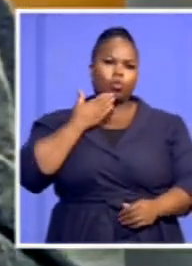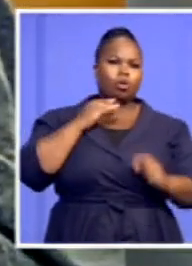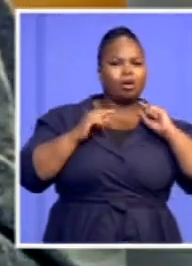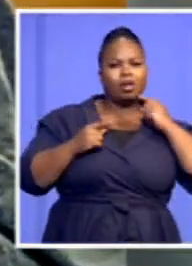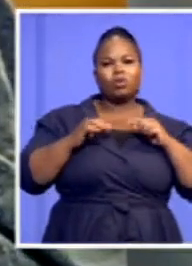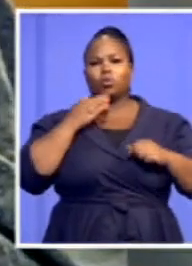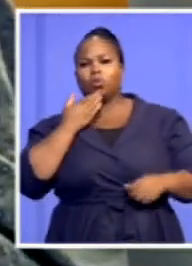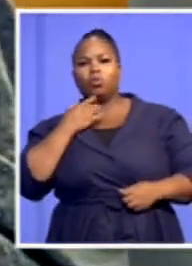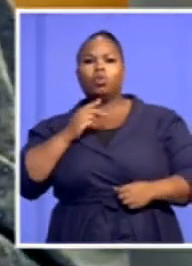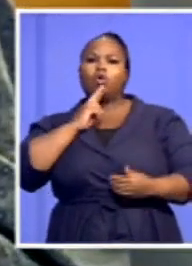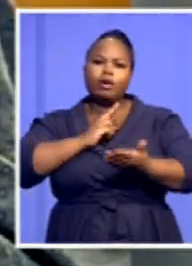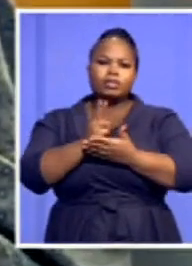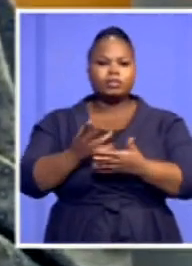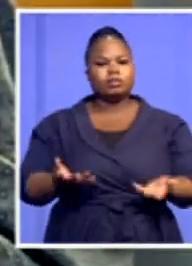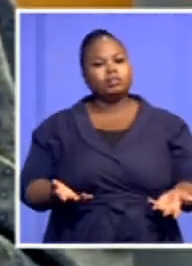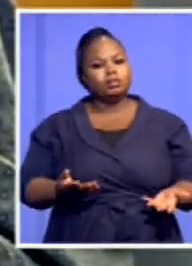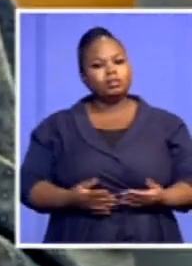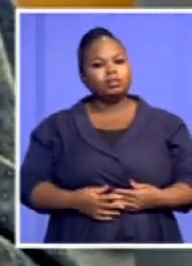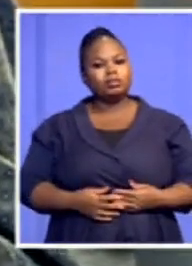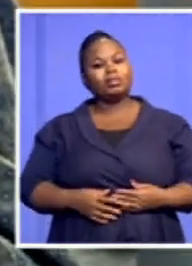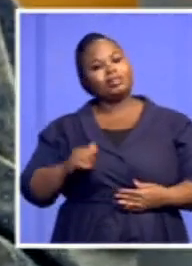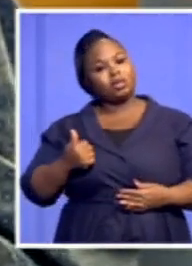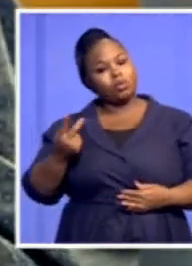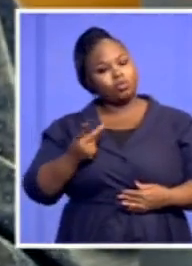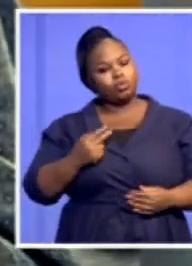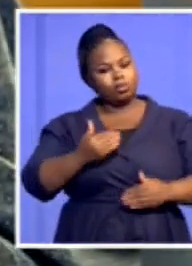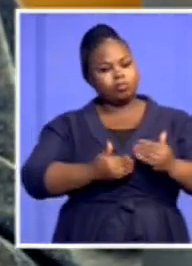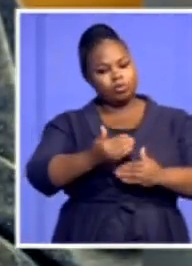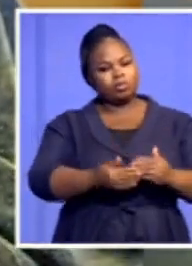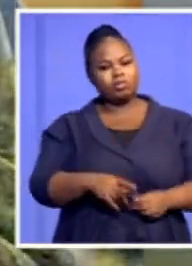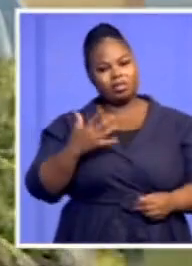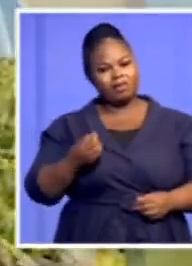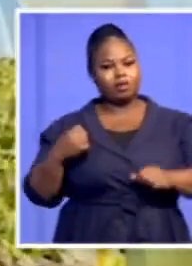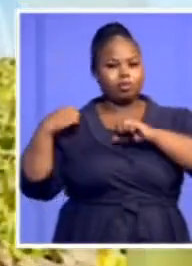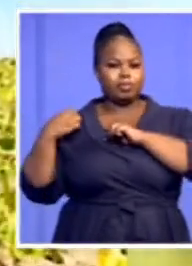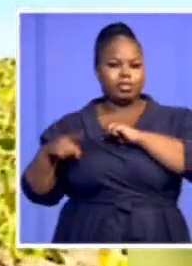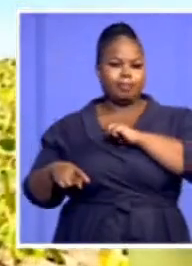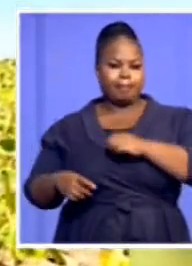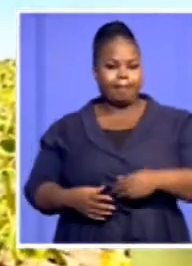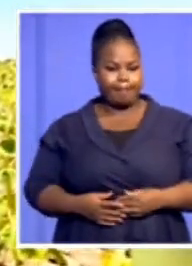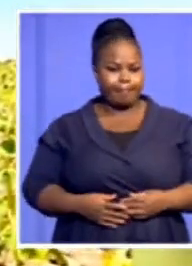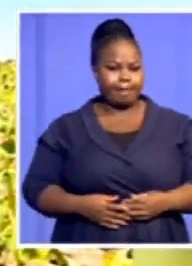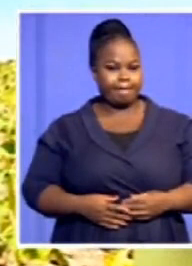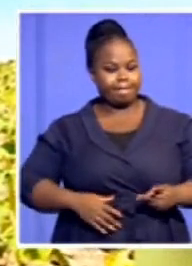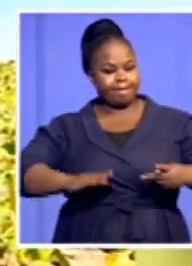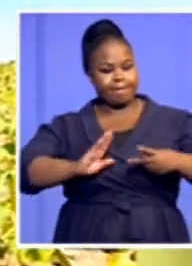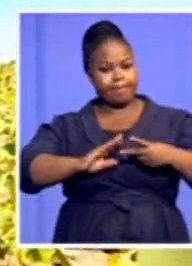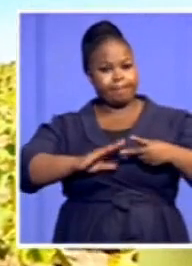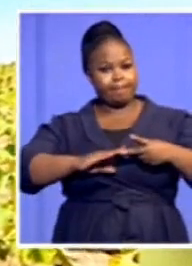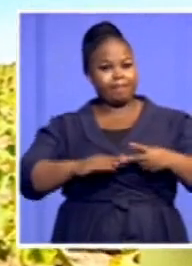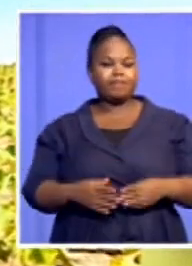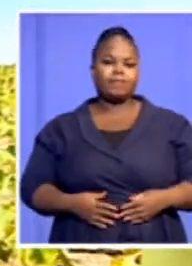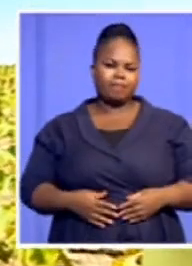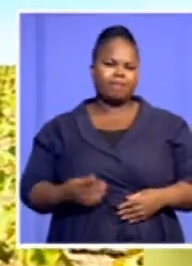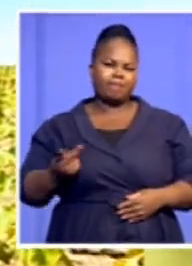not, and in that process have some accountability. The second thing it does, and it's really very important, although